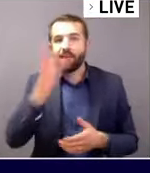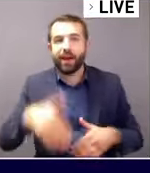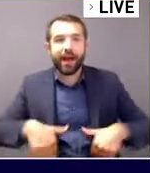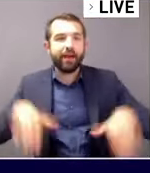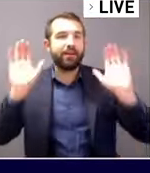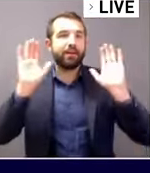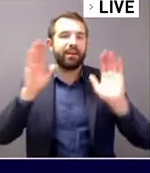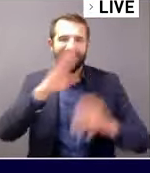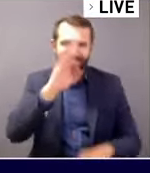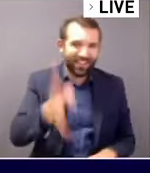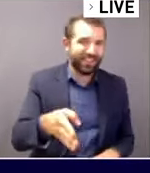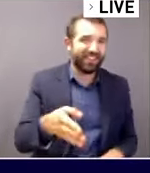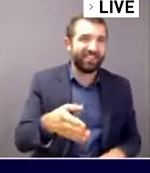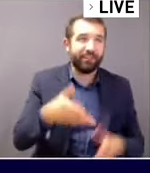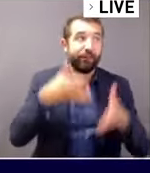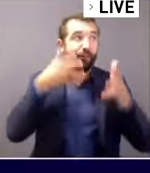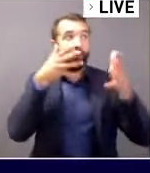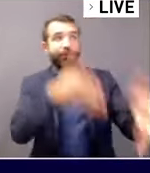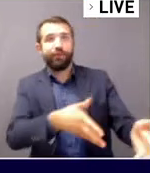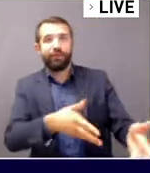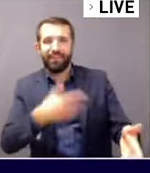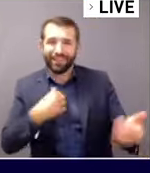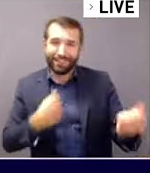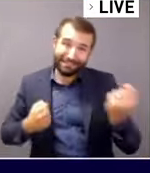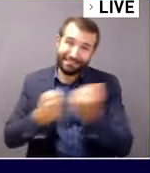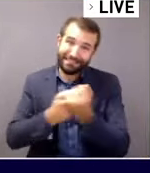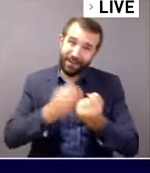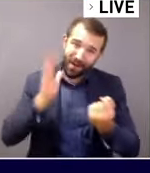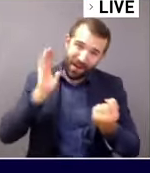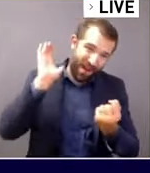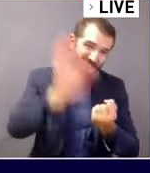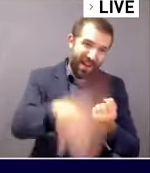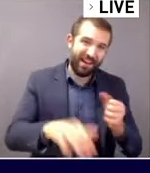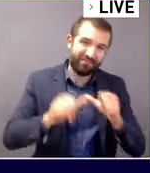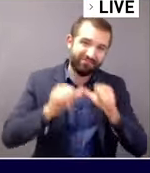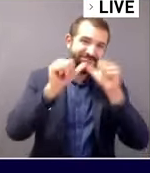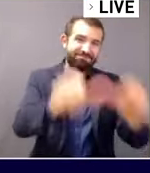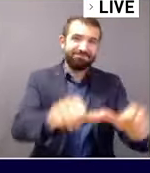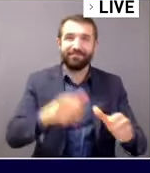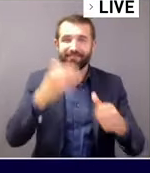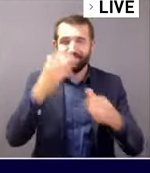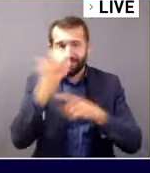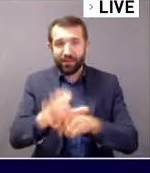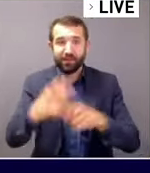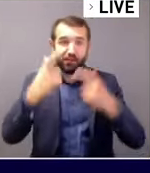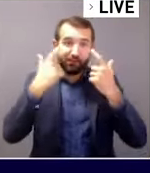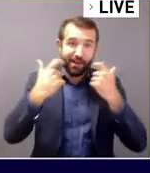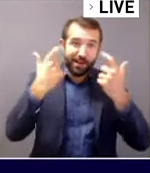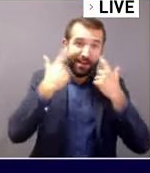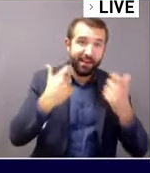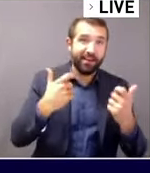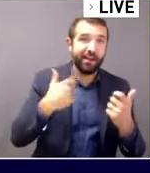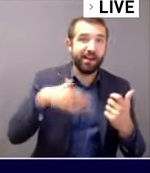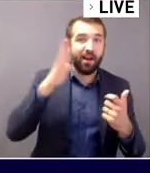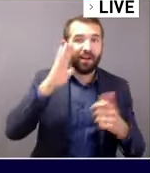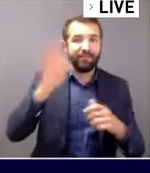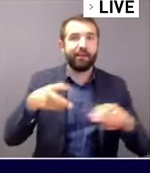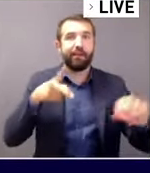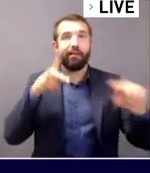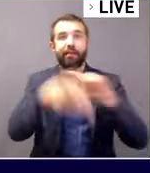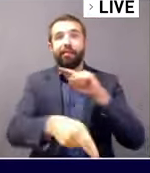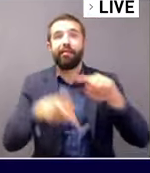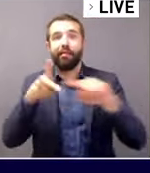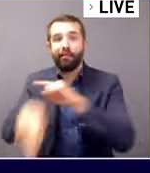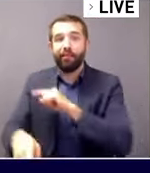CDC contact tracers are never gonna make you cry. They're never gonna say goodbye, and they're never gonna tell